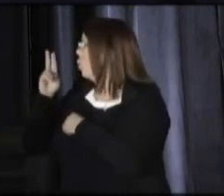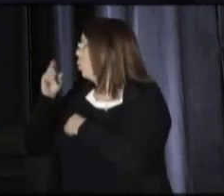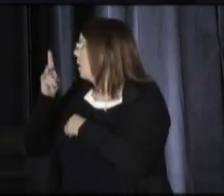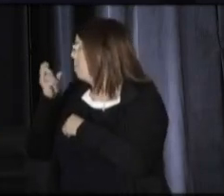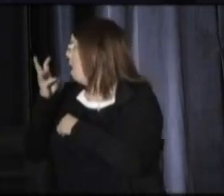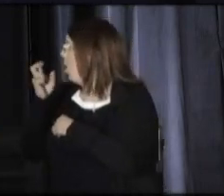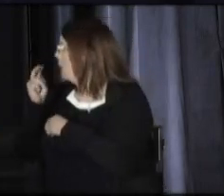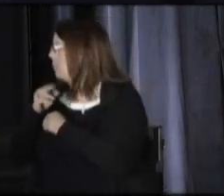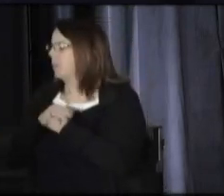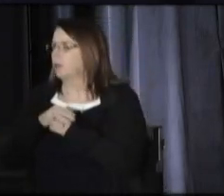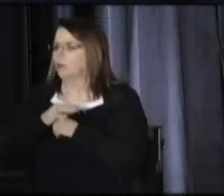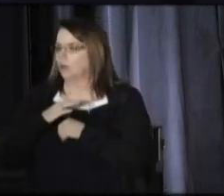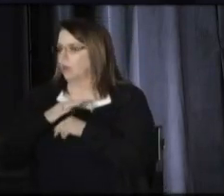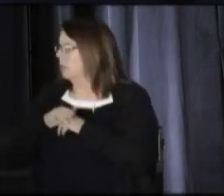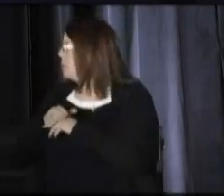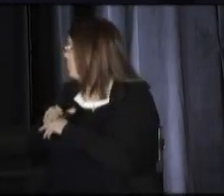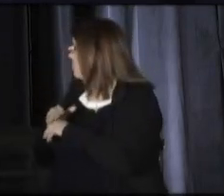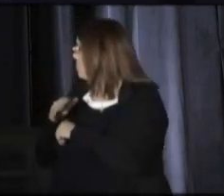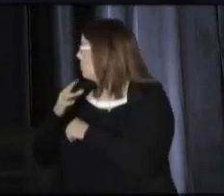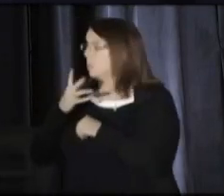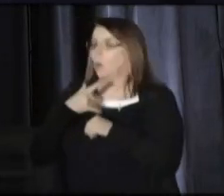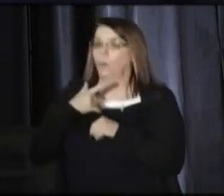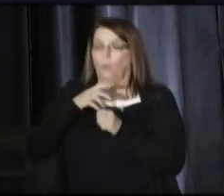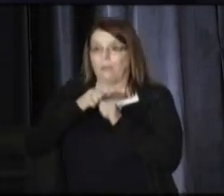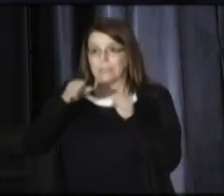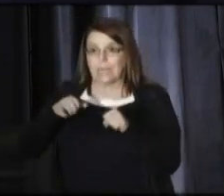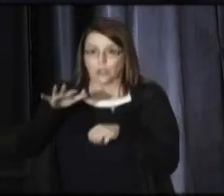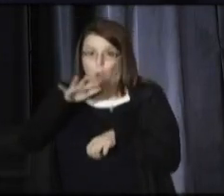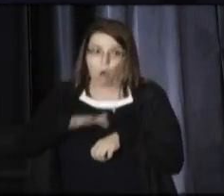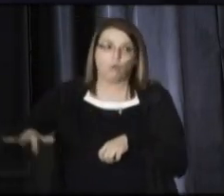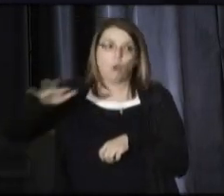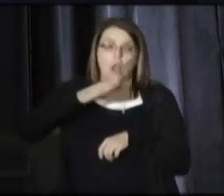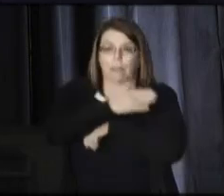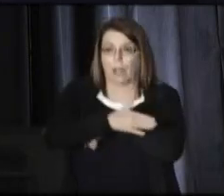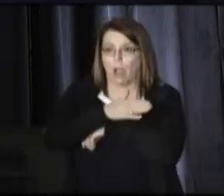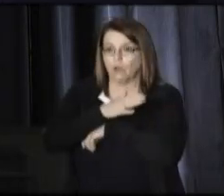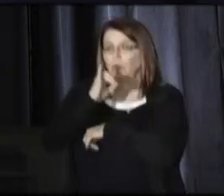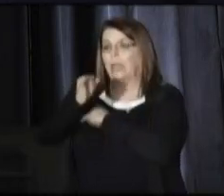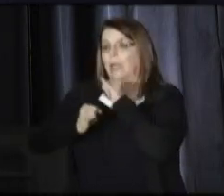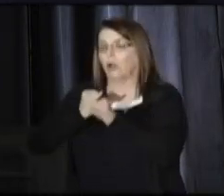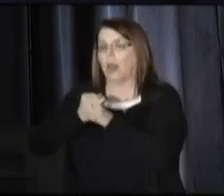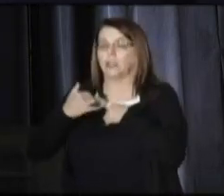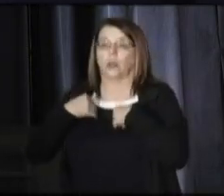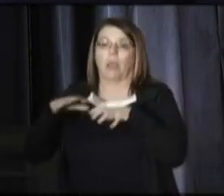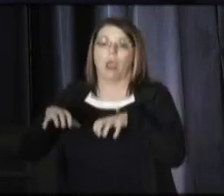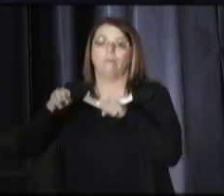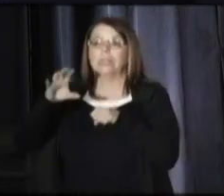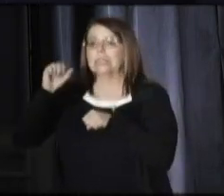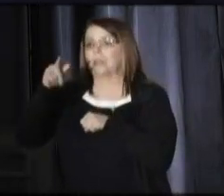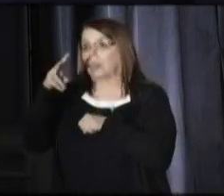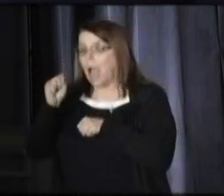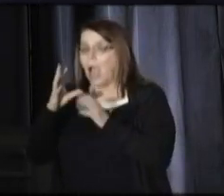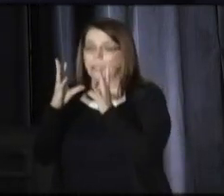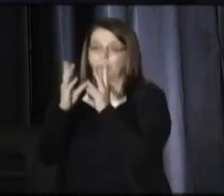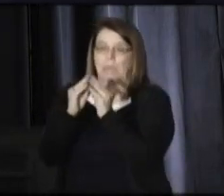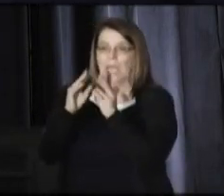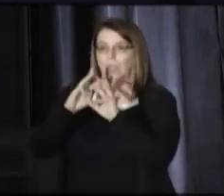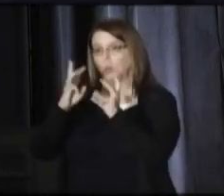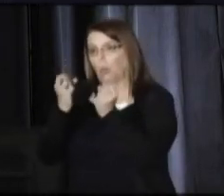the diaspora. More than 250 fellows have attended our annual retreat, and those fellows have published